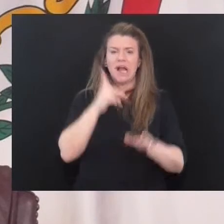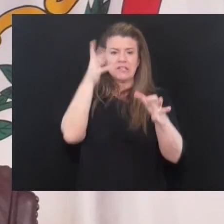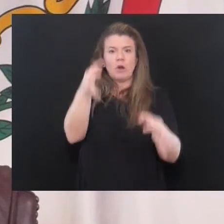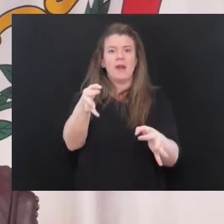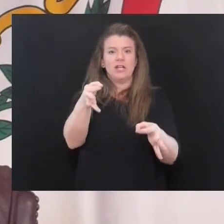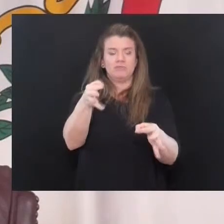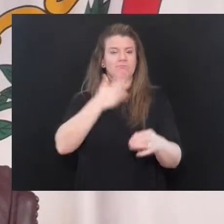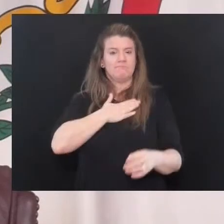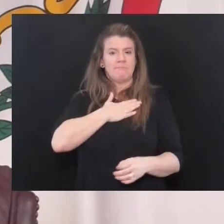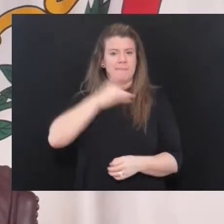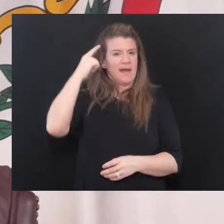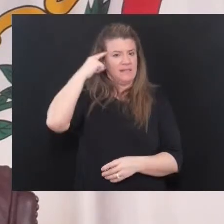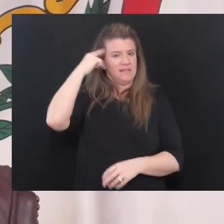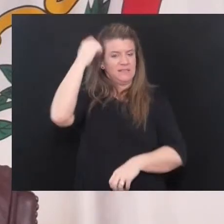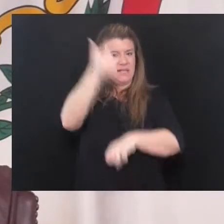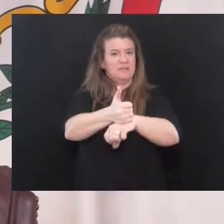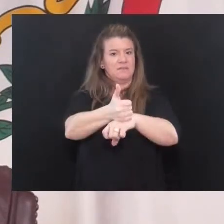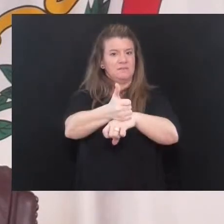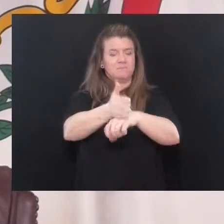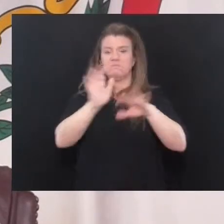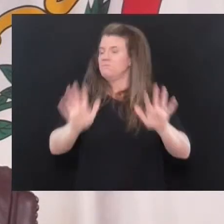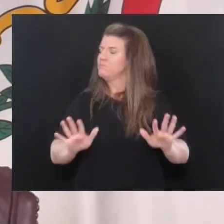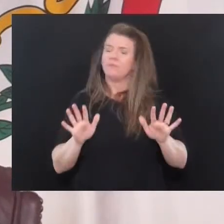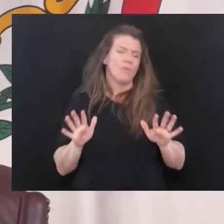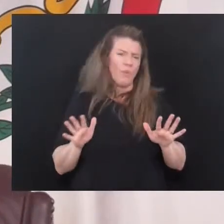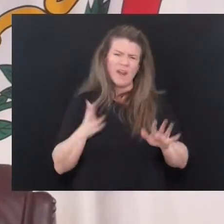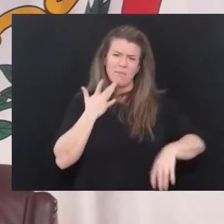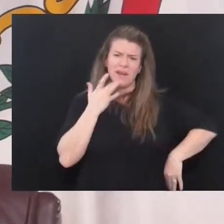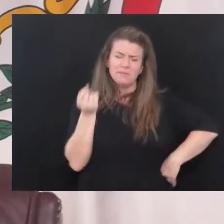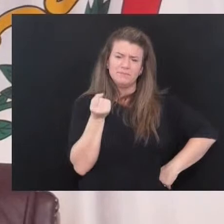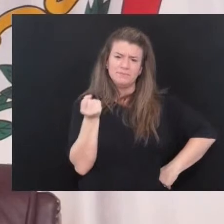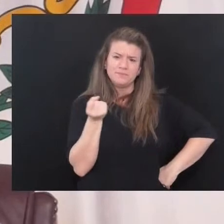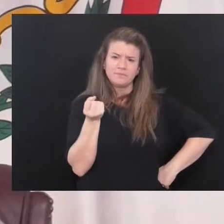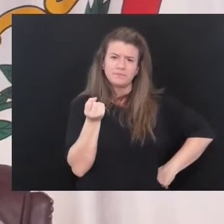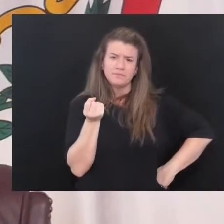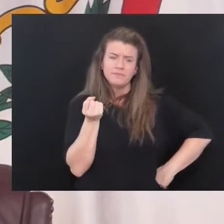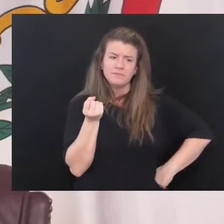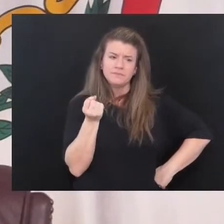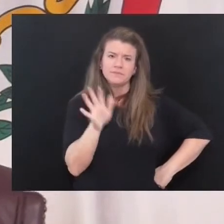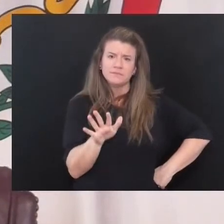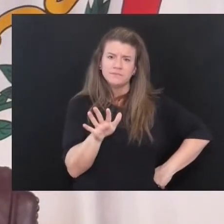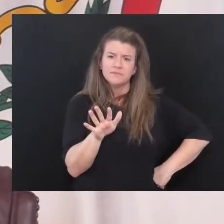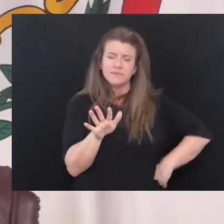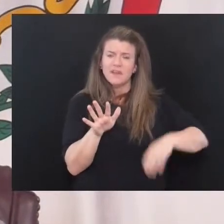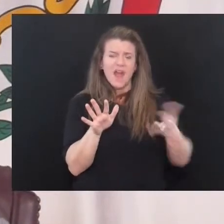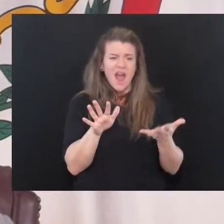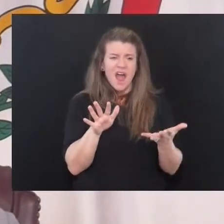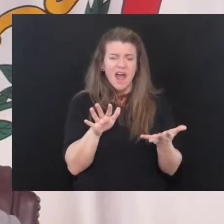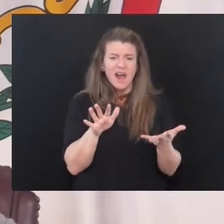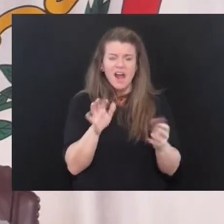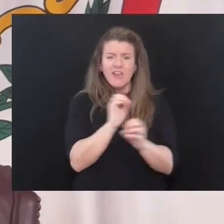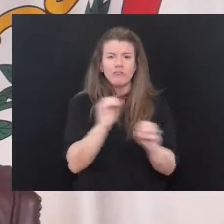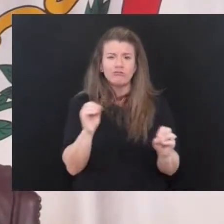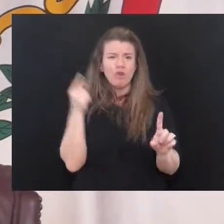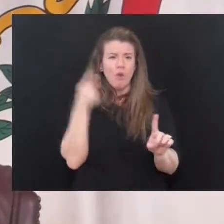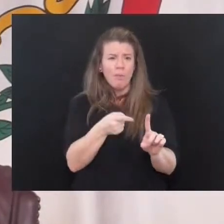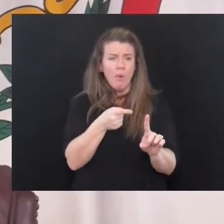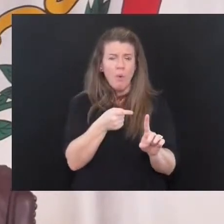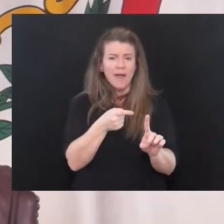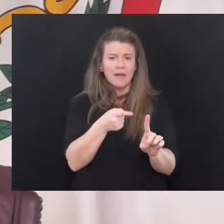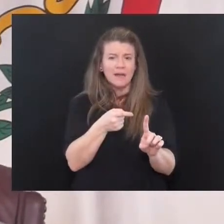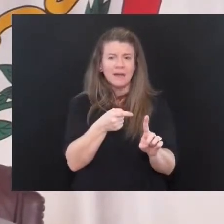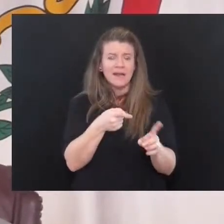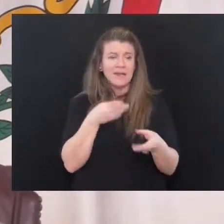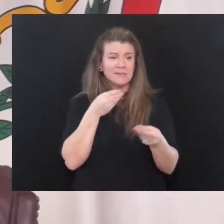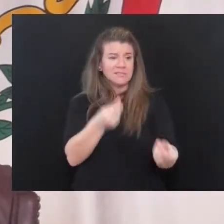determination in my mind to say, no, hold on. I mean, there's no point in spending time